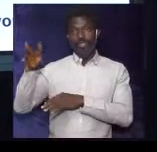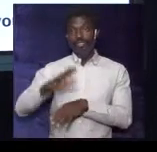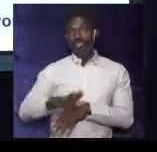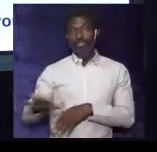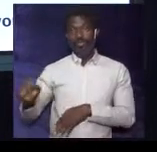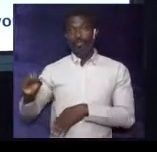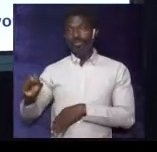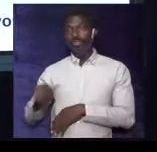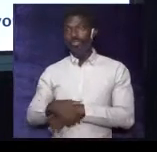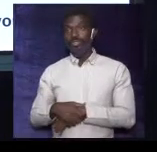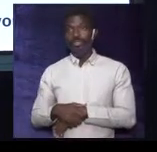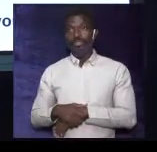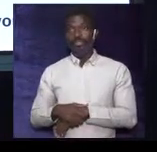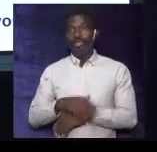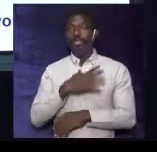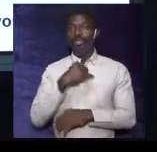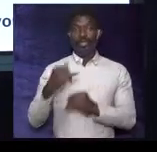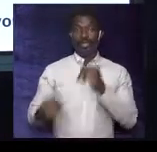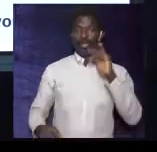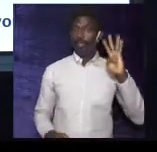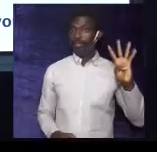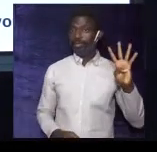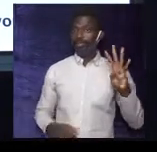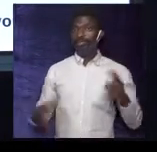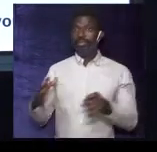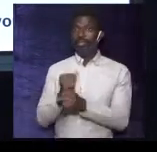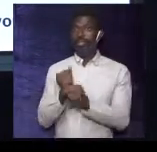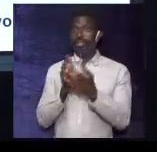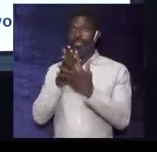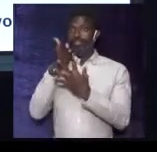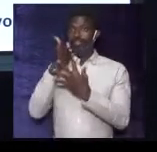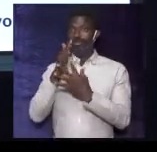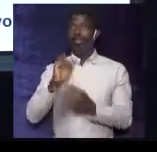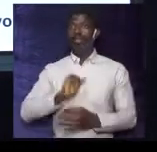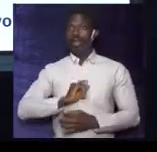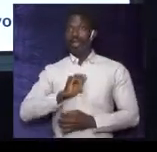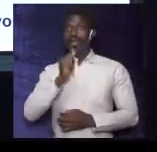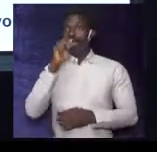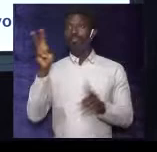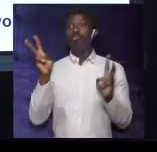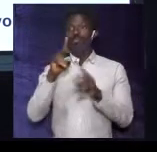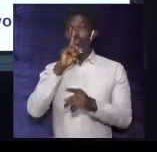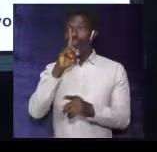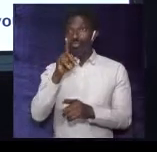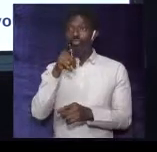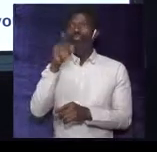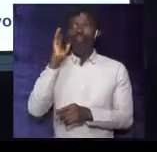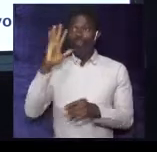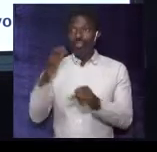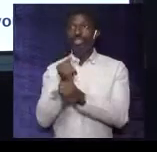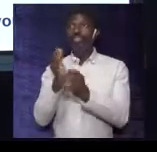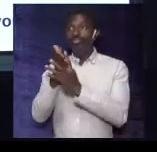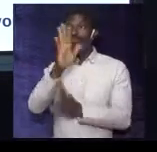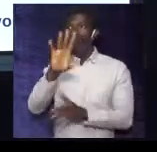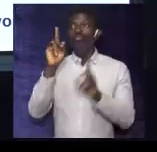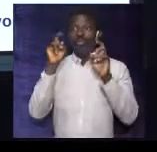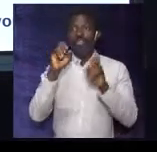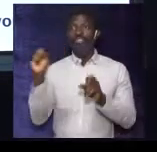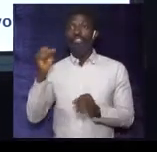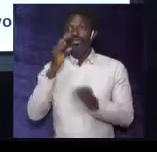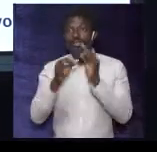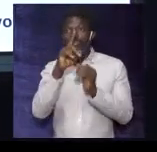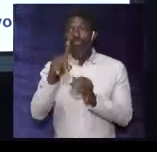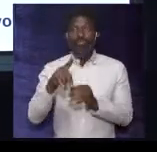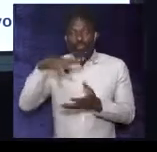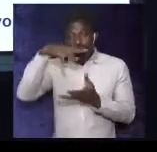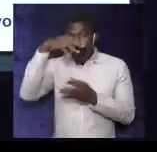all primary 6 pupils. And the last one, get through. I'm very sure you will get